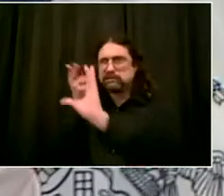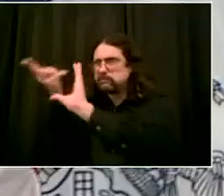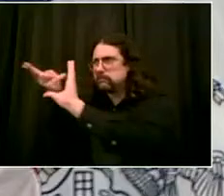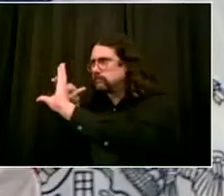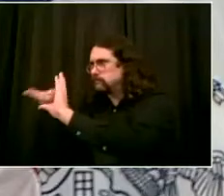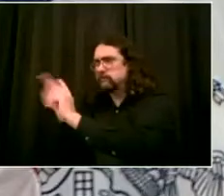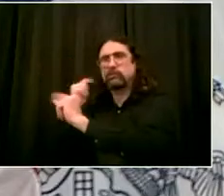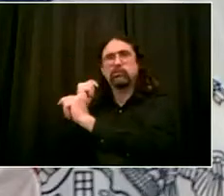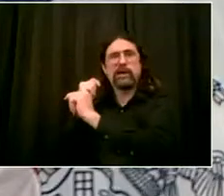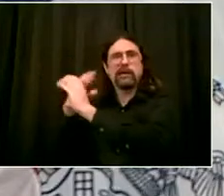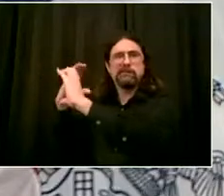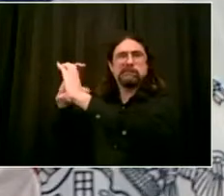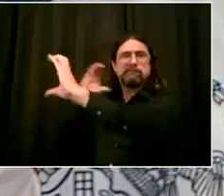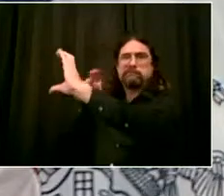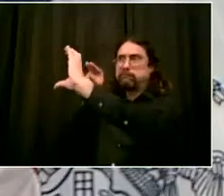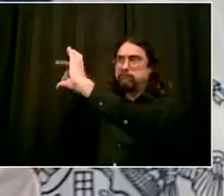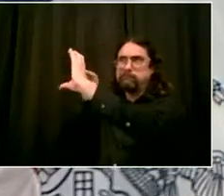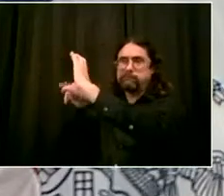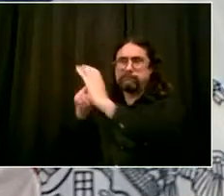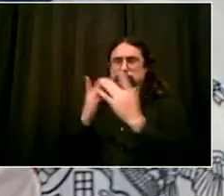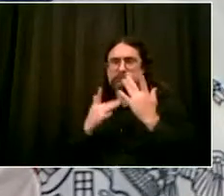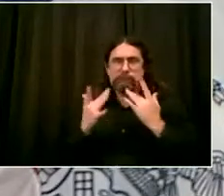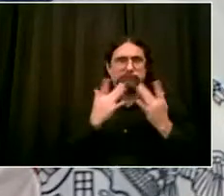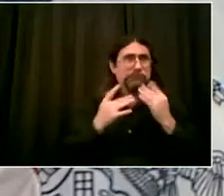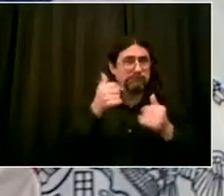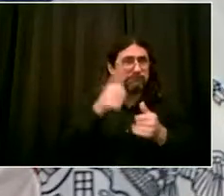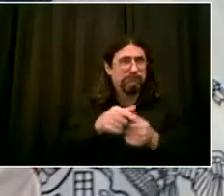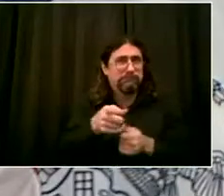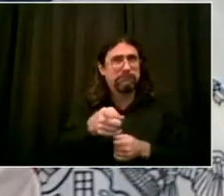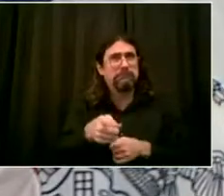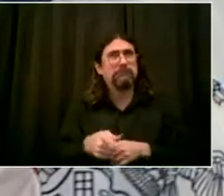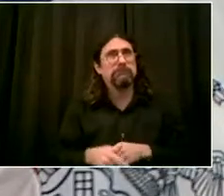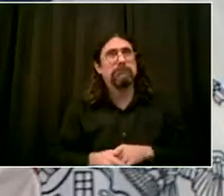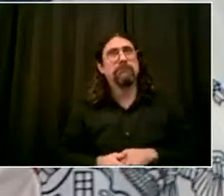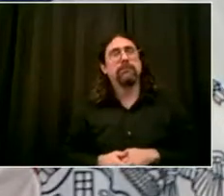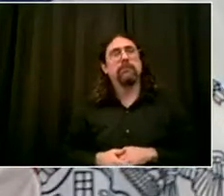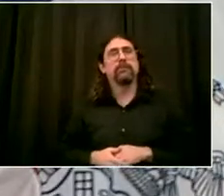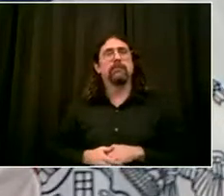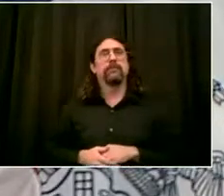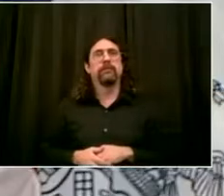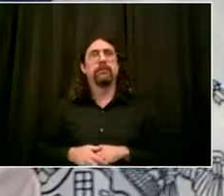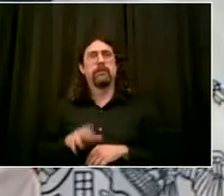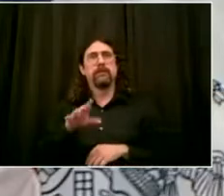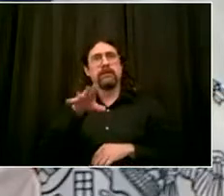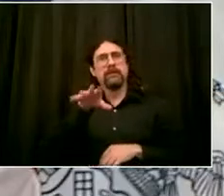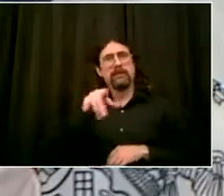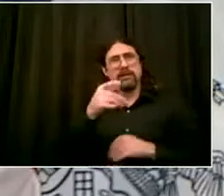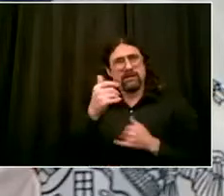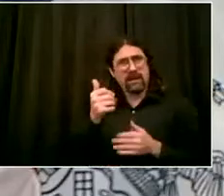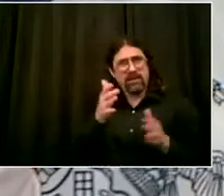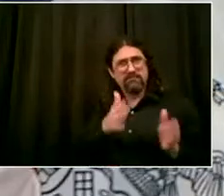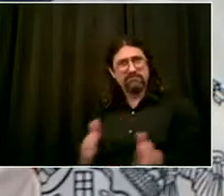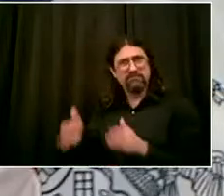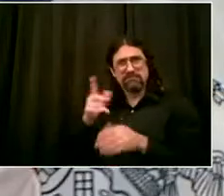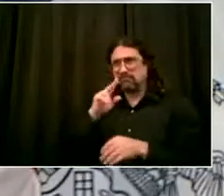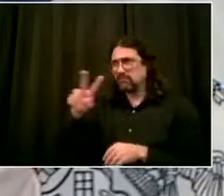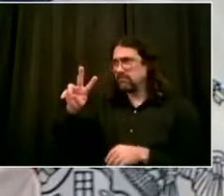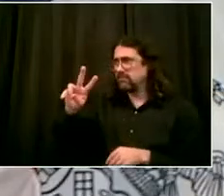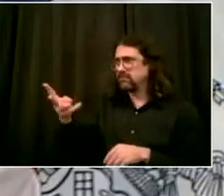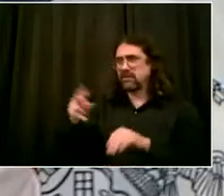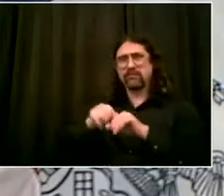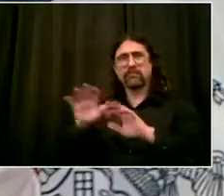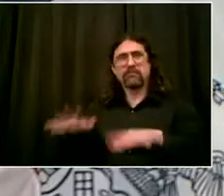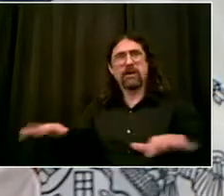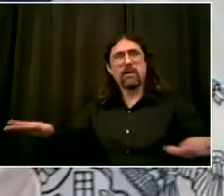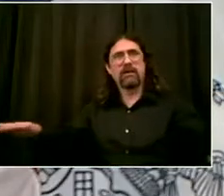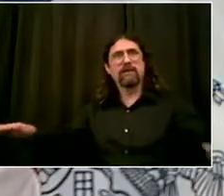of extensive efforts were put into place back in the spring very very tough time and tremendous support we got from the federal government that's one of the places where